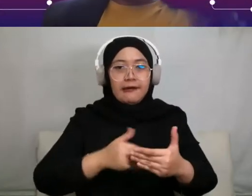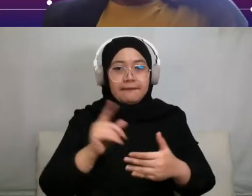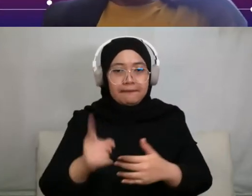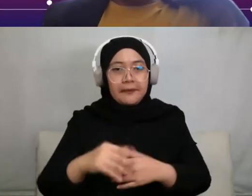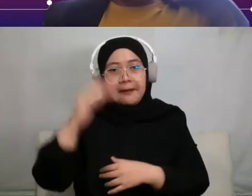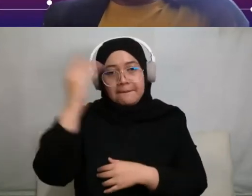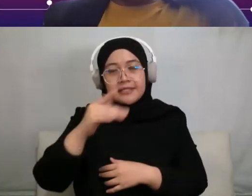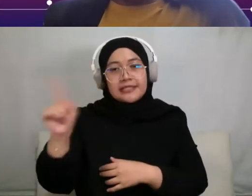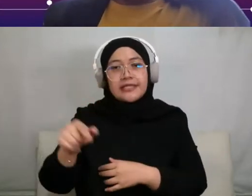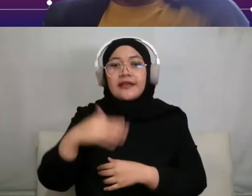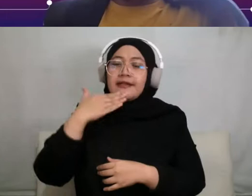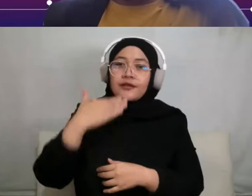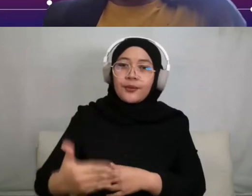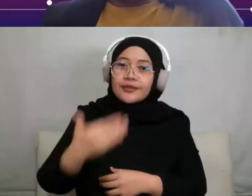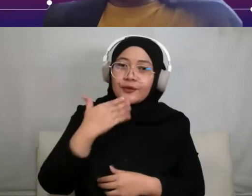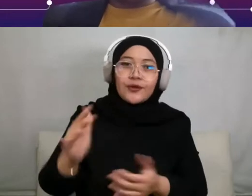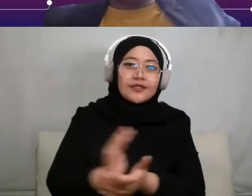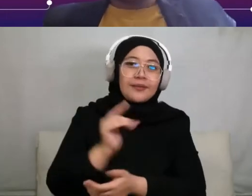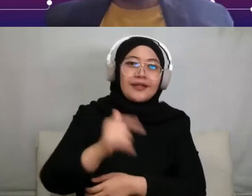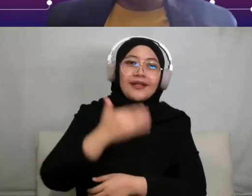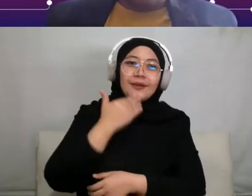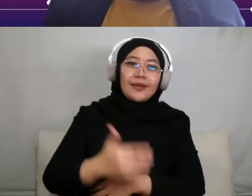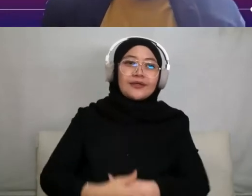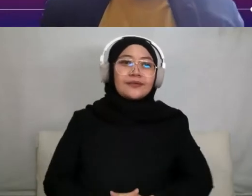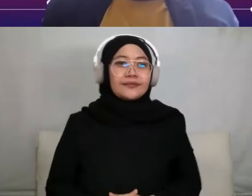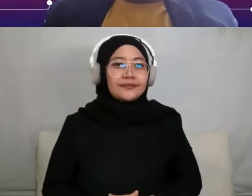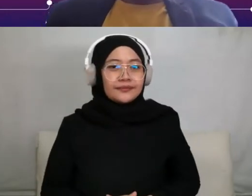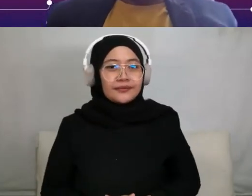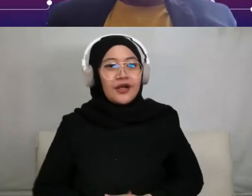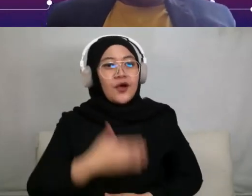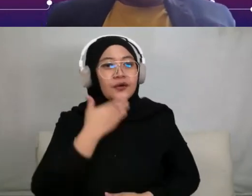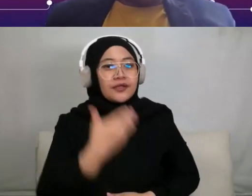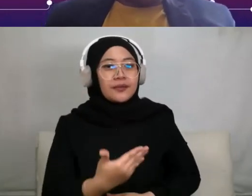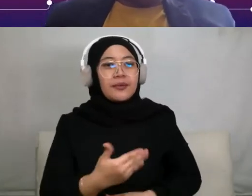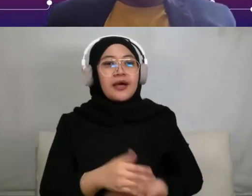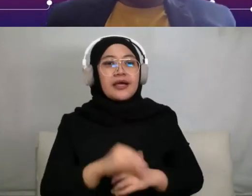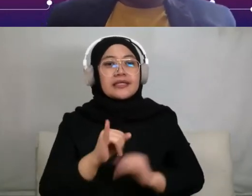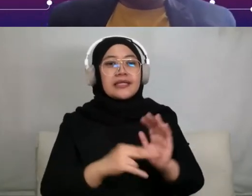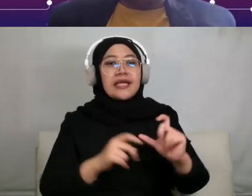discuss. Thank you. Thank you, Mr. Inshan Rido.